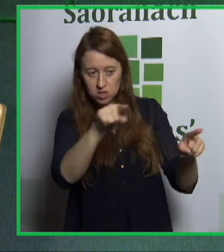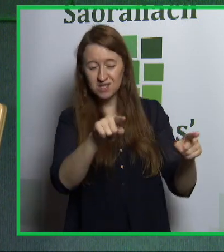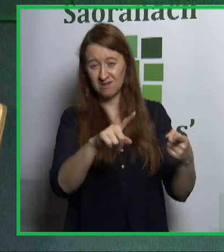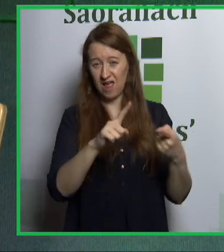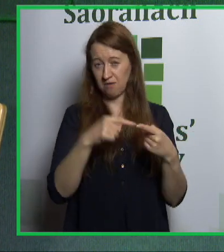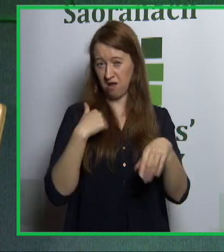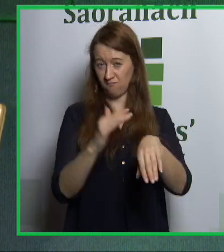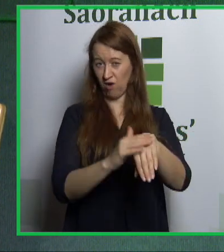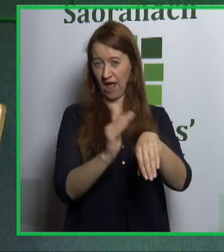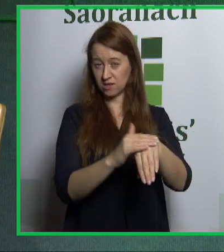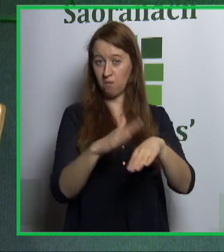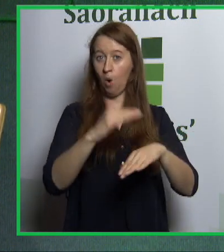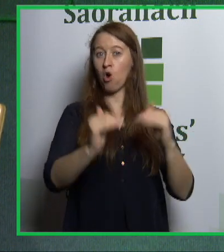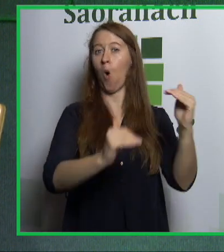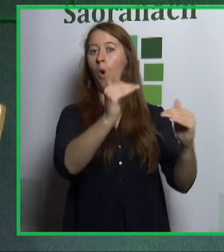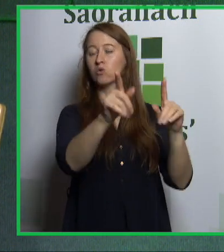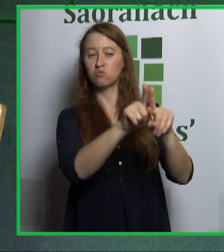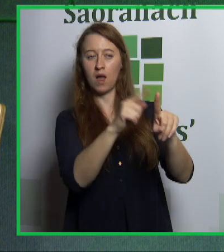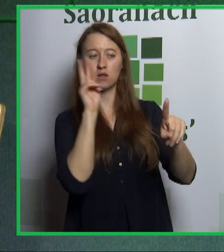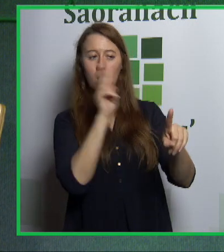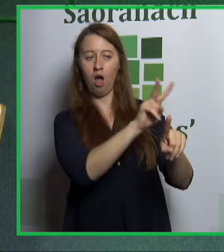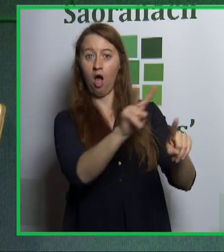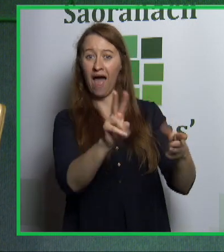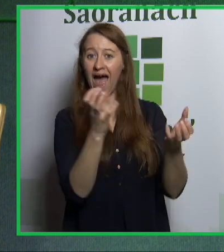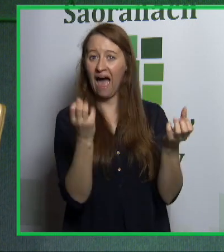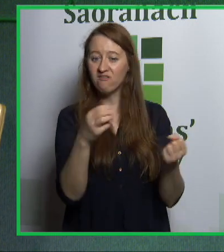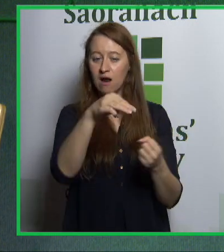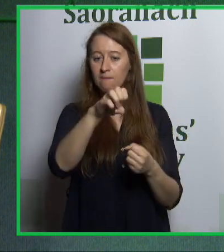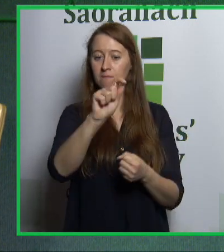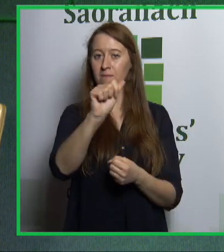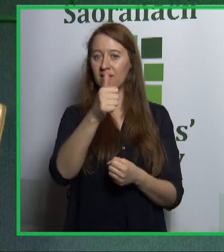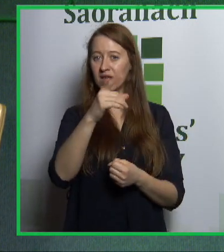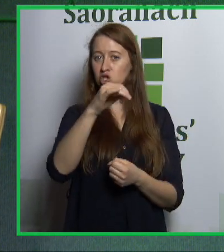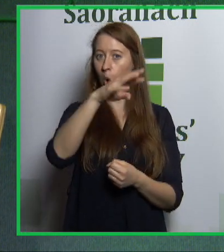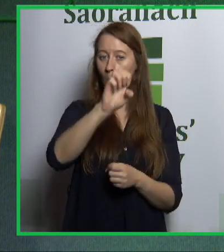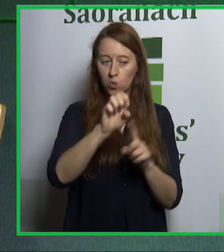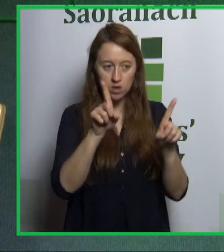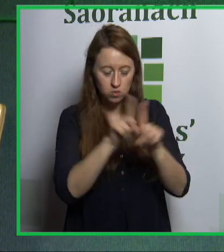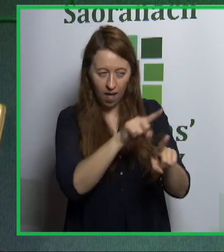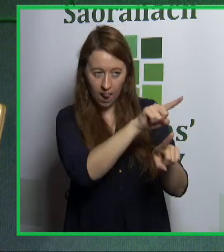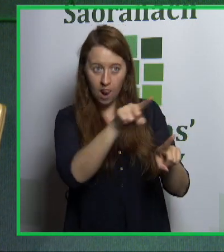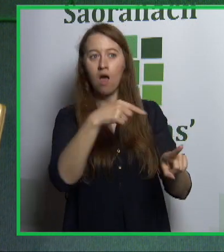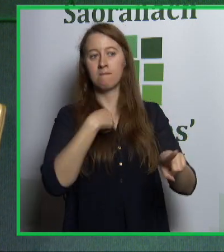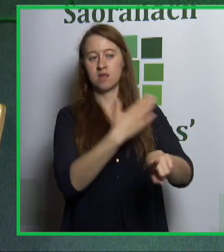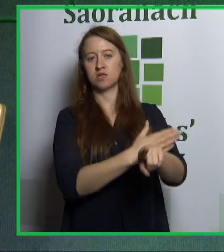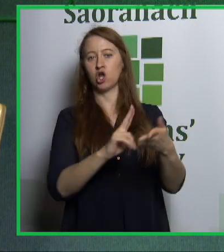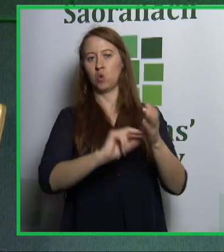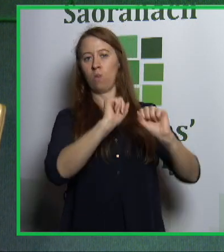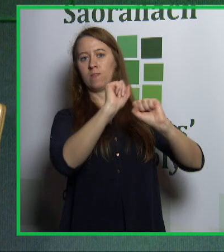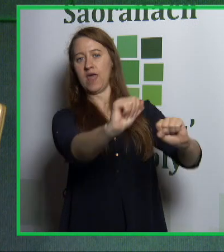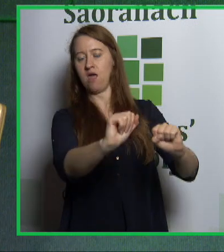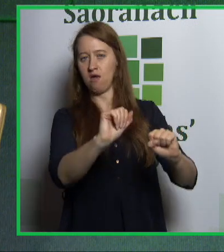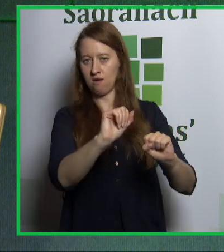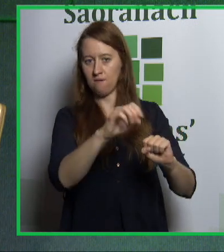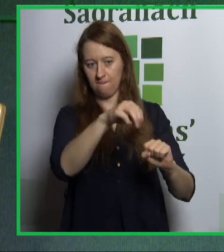and then start buying that, you know, and like the days over the weekend turned into doing it on the Monday or the Tuesday, and